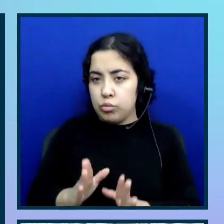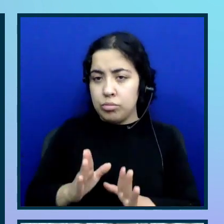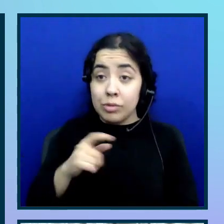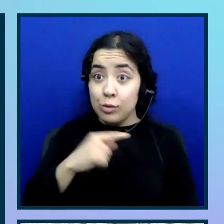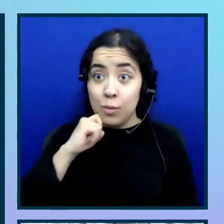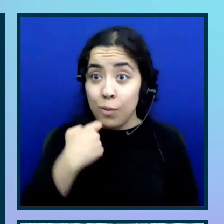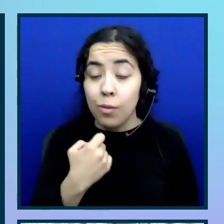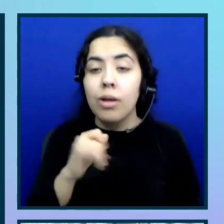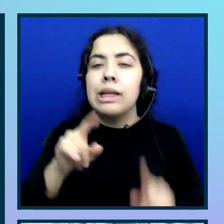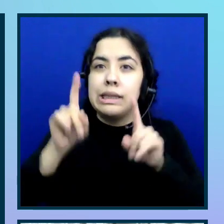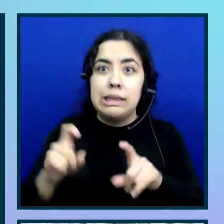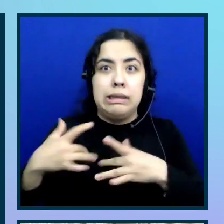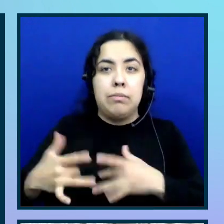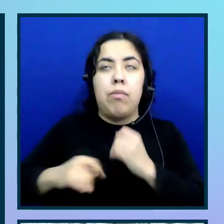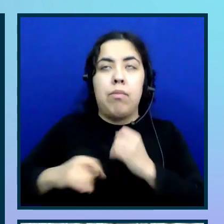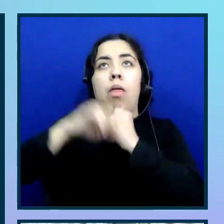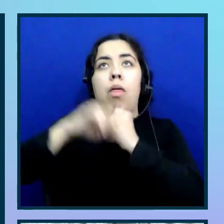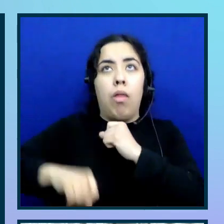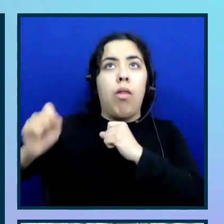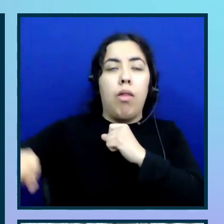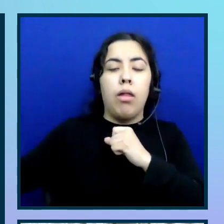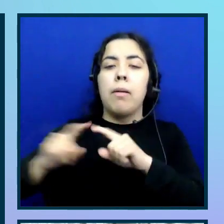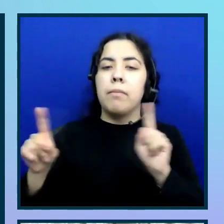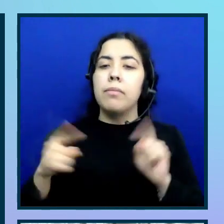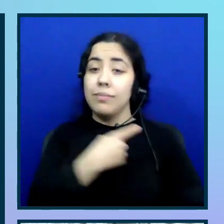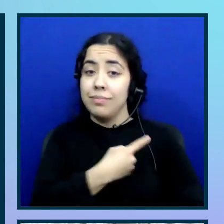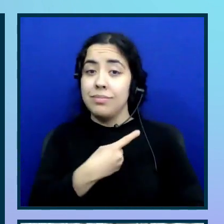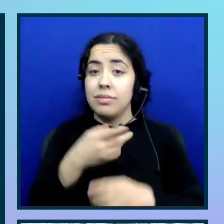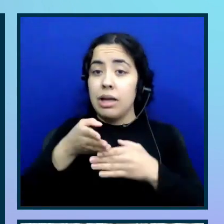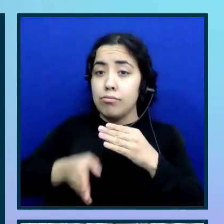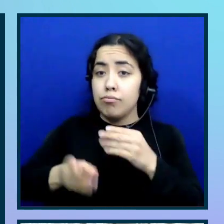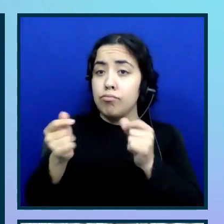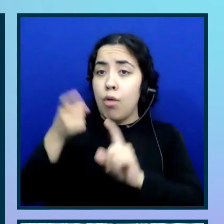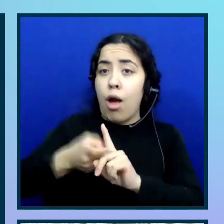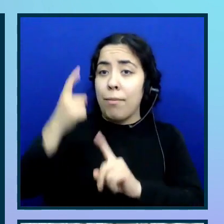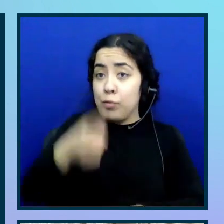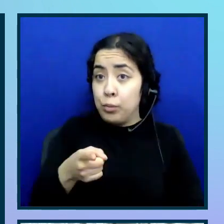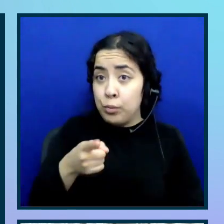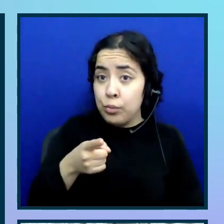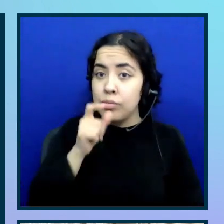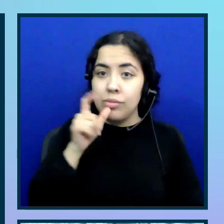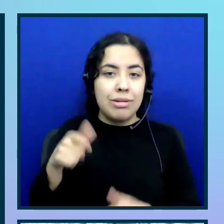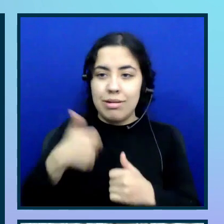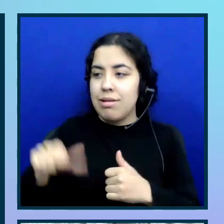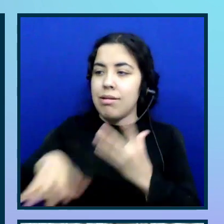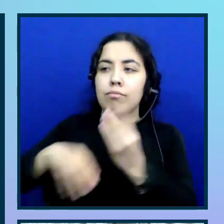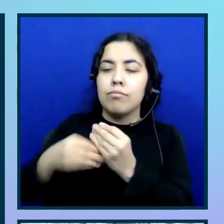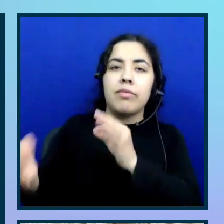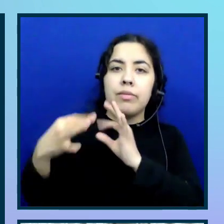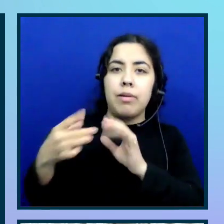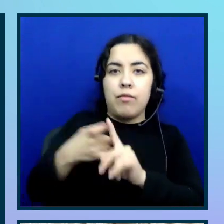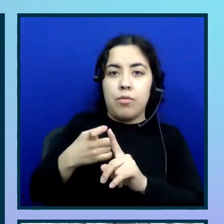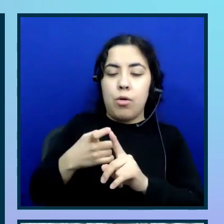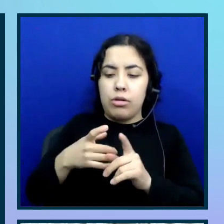this test normally takes a lot of time. So this is done automatically for you without any additional input on your